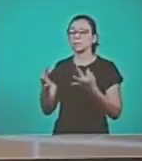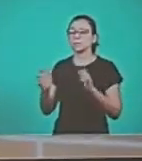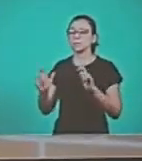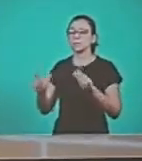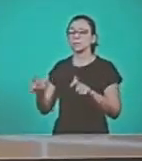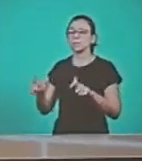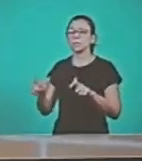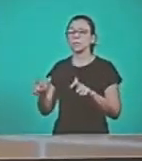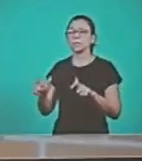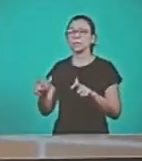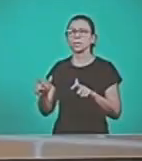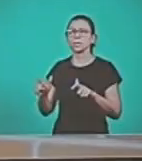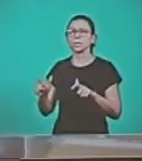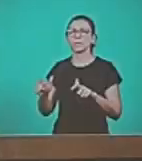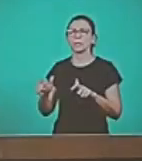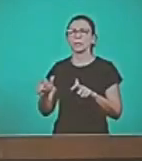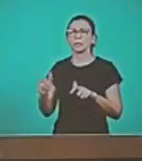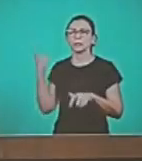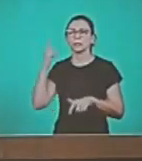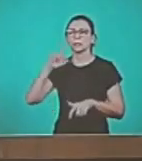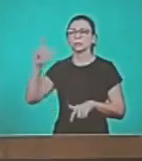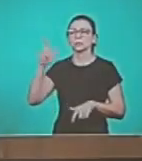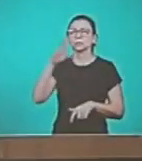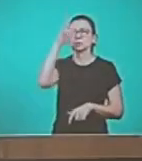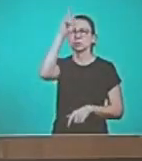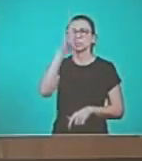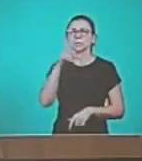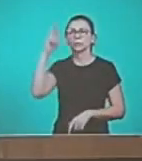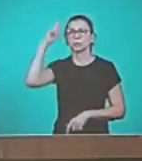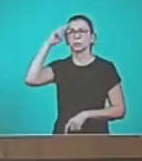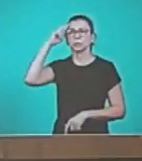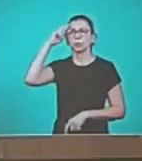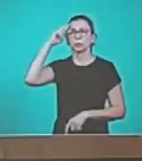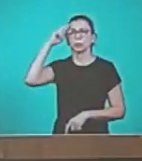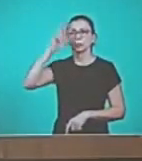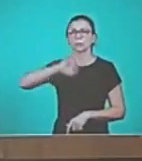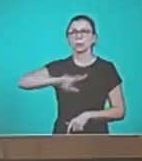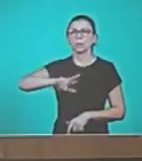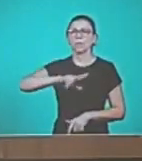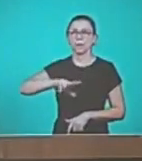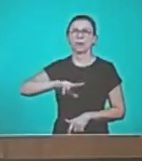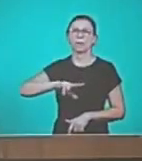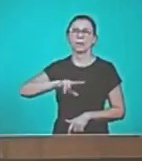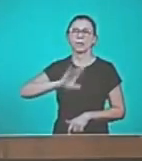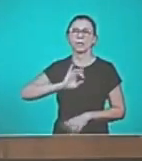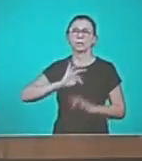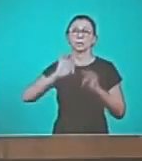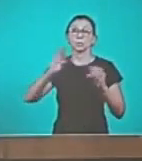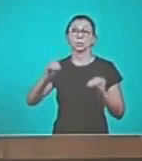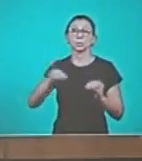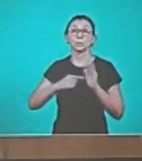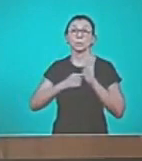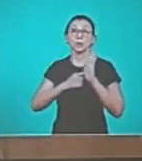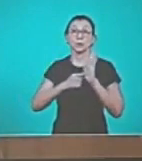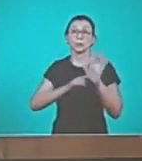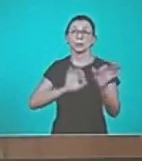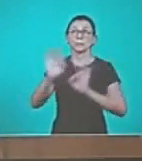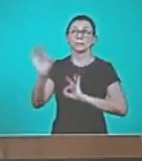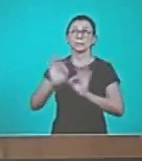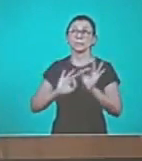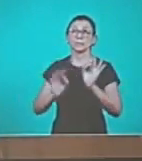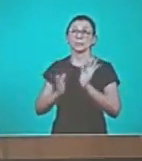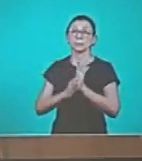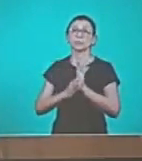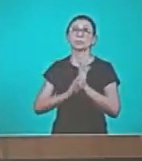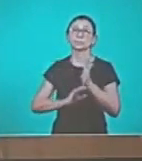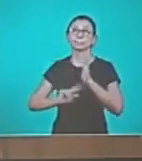need in order to earn the right to be owners. Everything was pointing out to